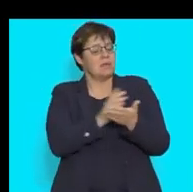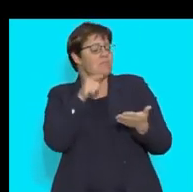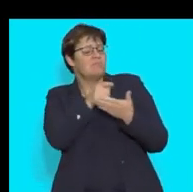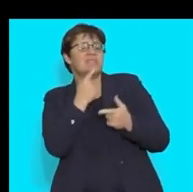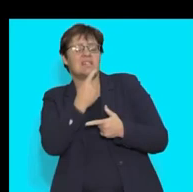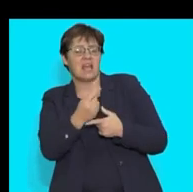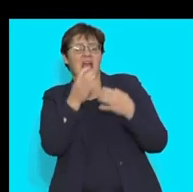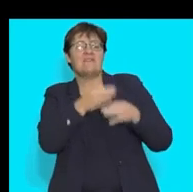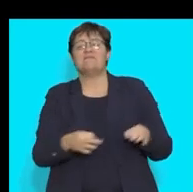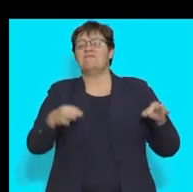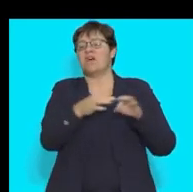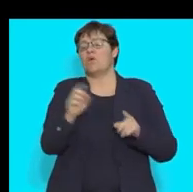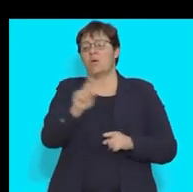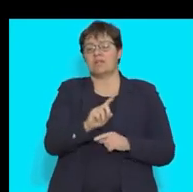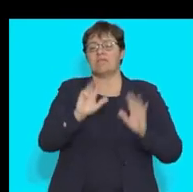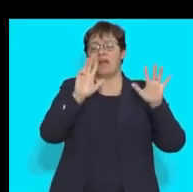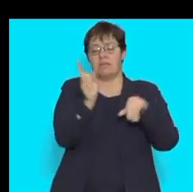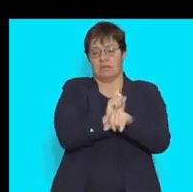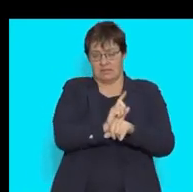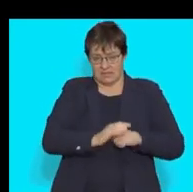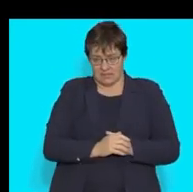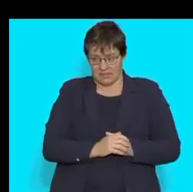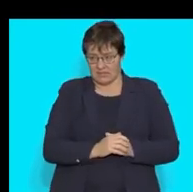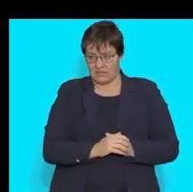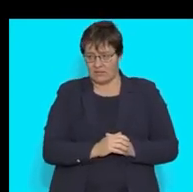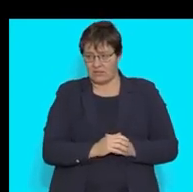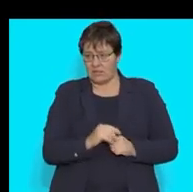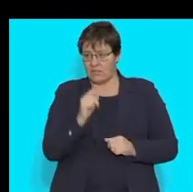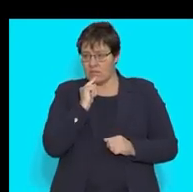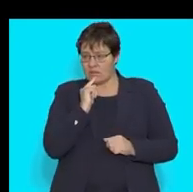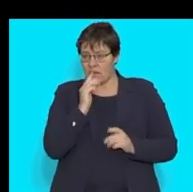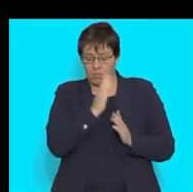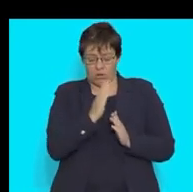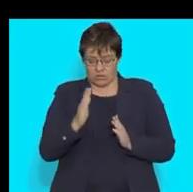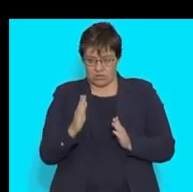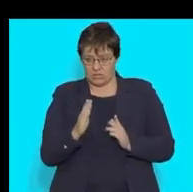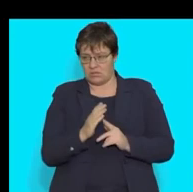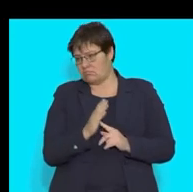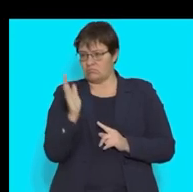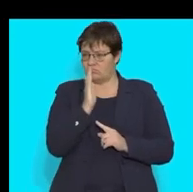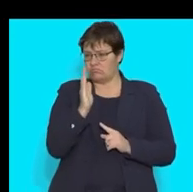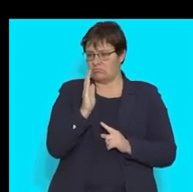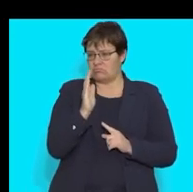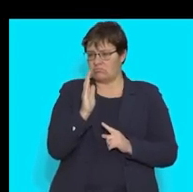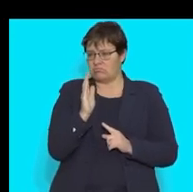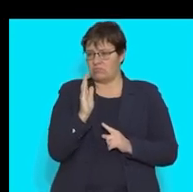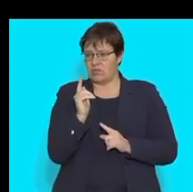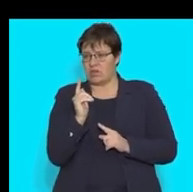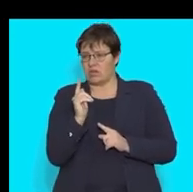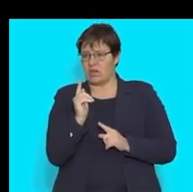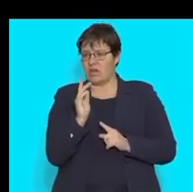asked, what's the value at, say, 9 minutes? So if we count along the blocks, we'd recognize